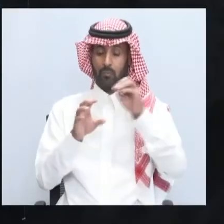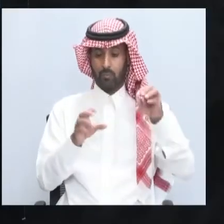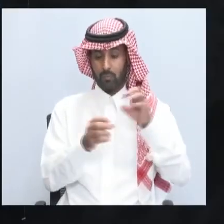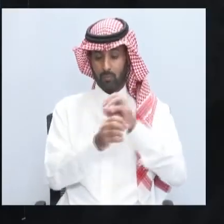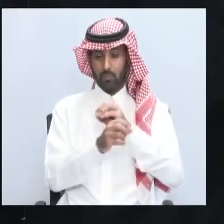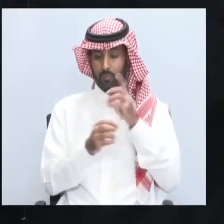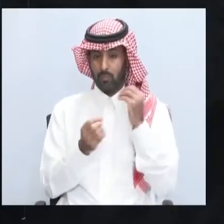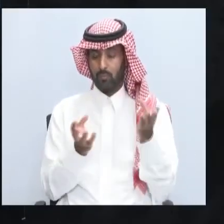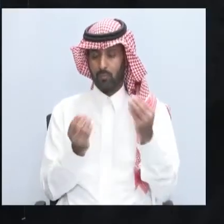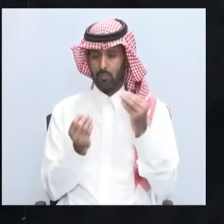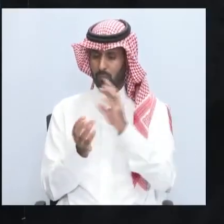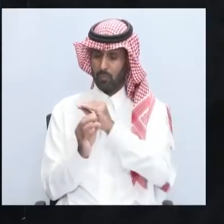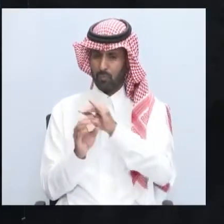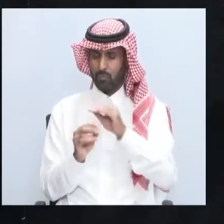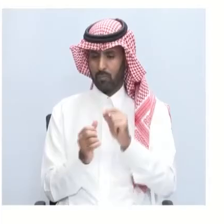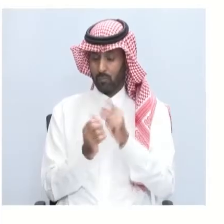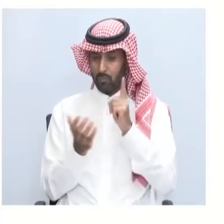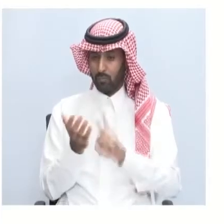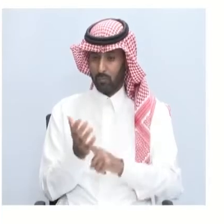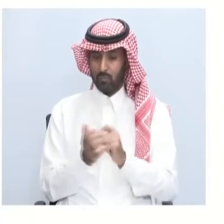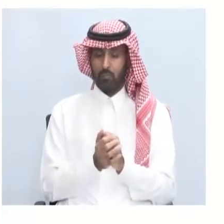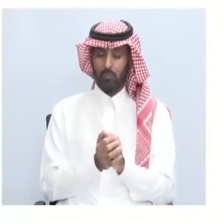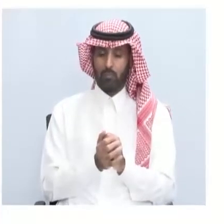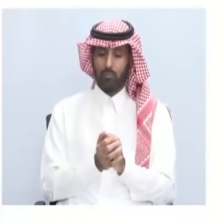knowledge based on facts.